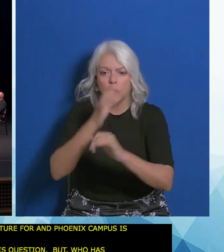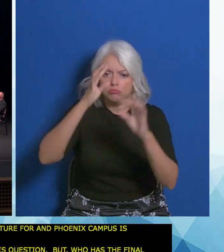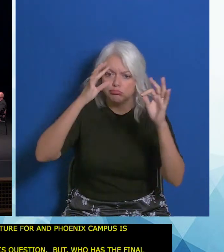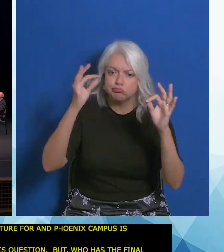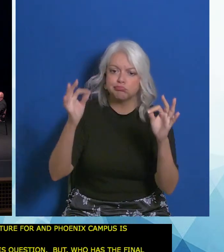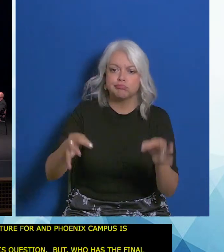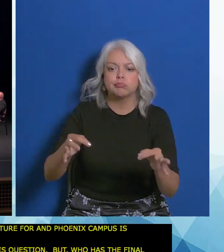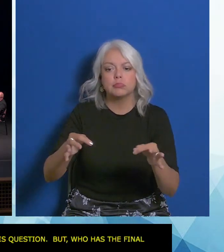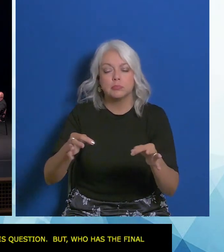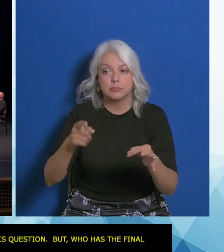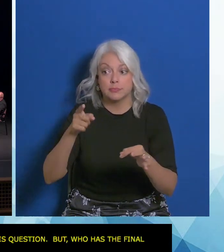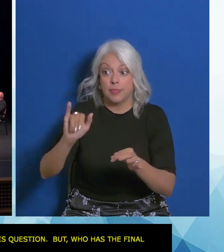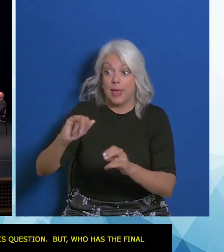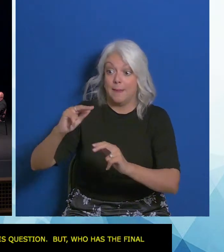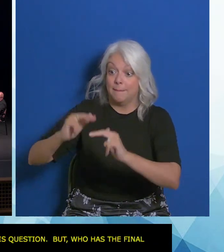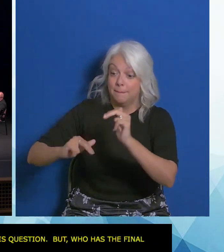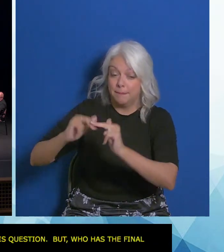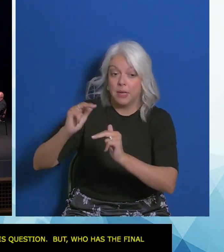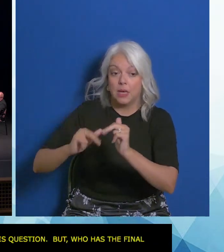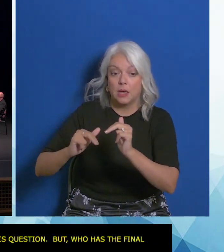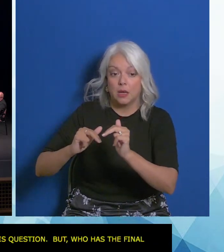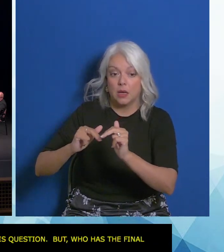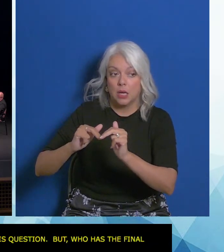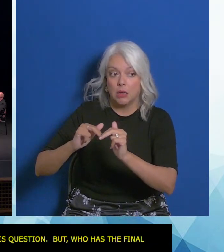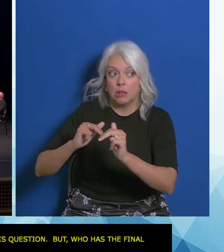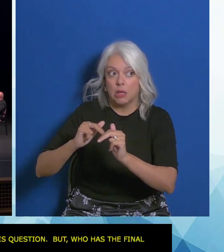whether a building or